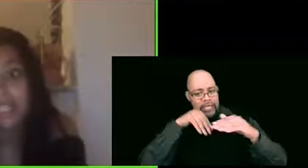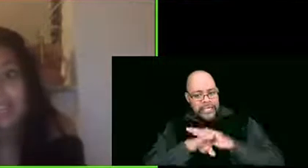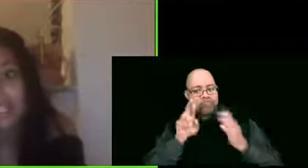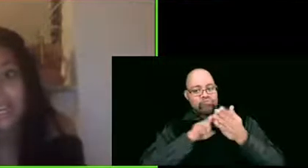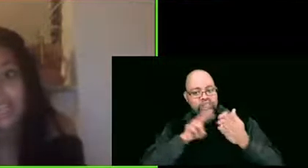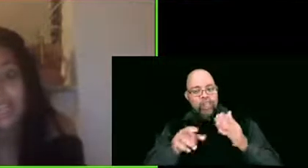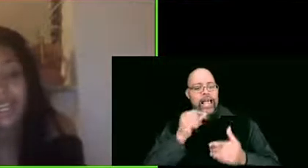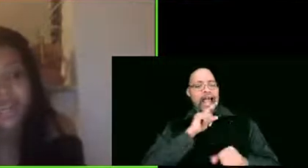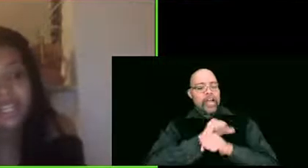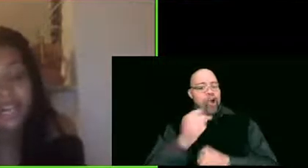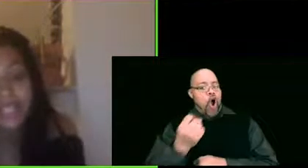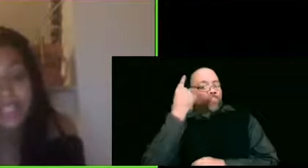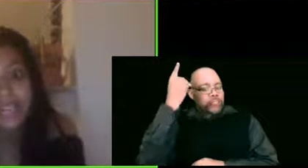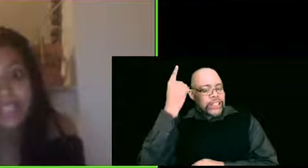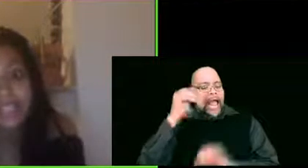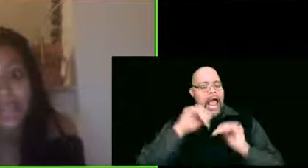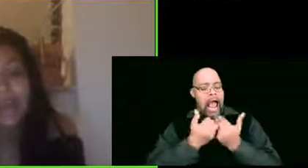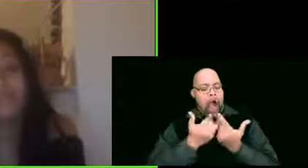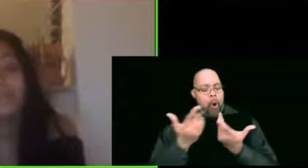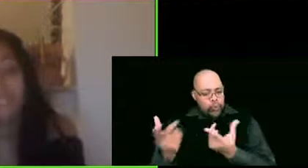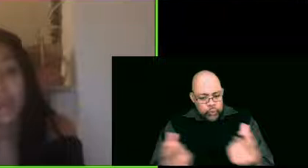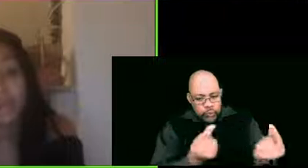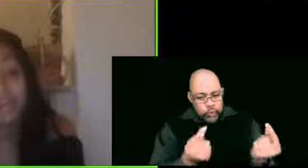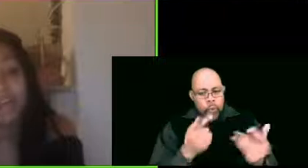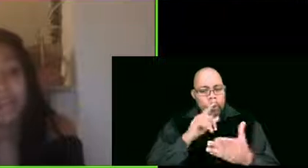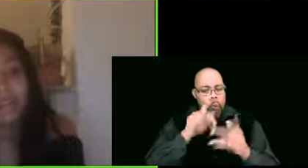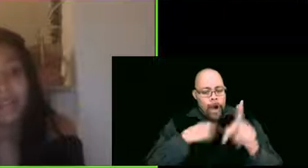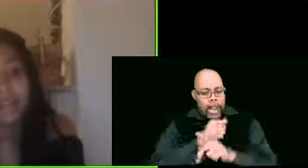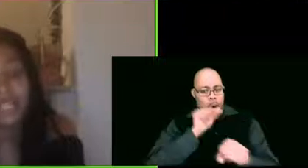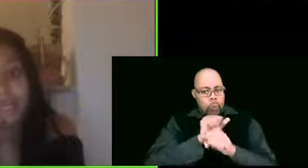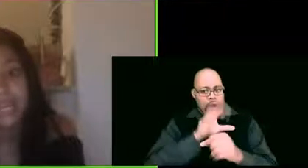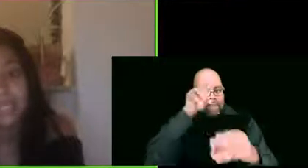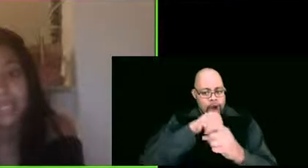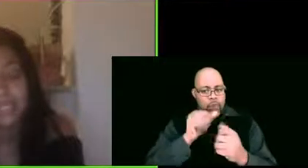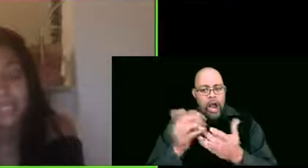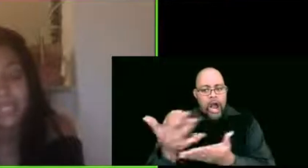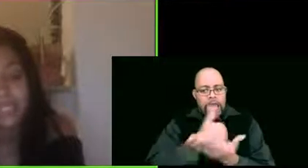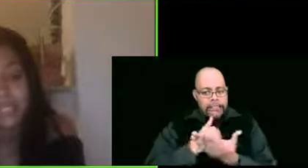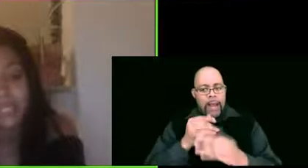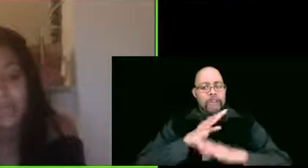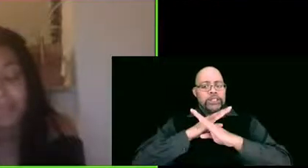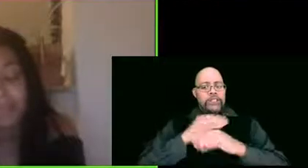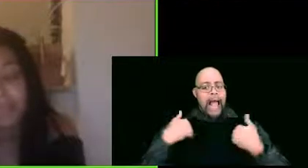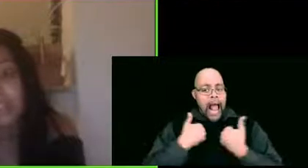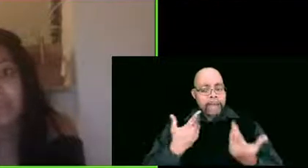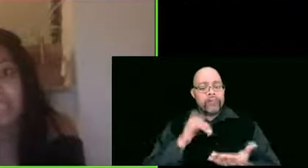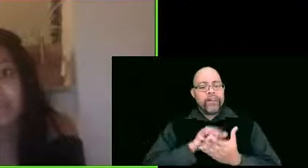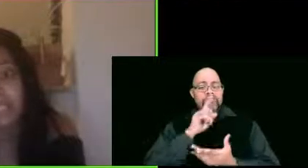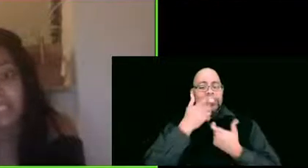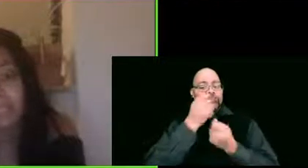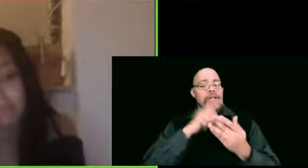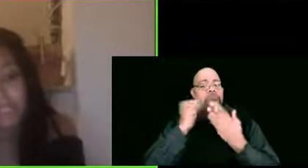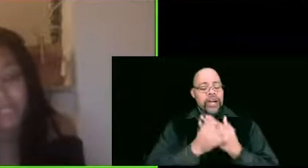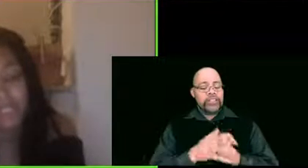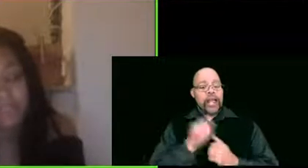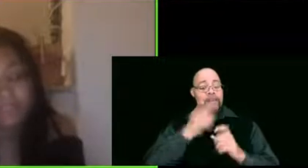looking at getting into research and actually understanding how all of this work, all the amount of work that goes into protecting these species. So it was a